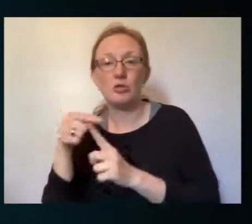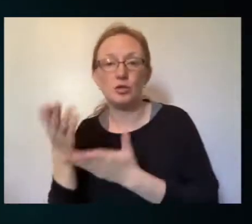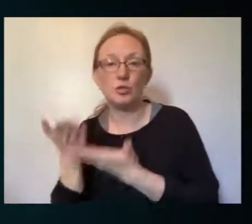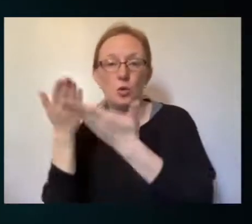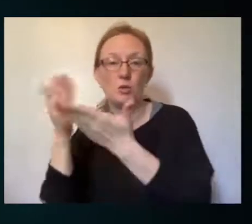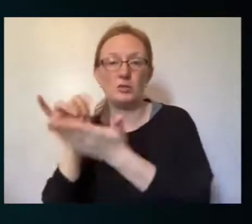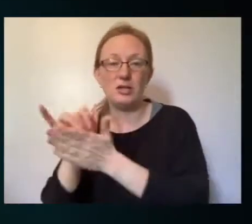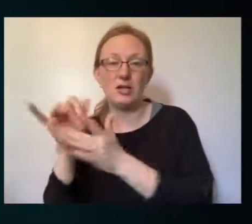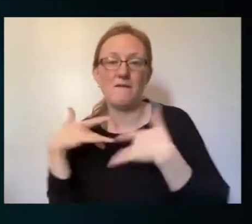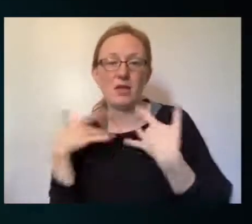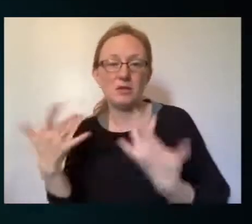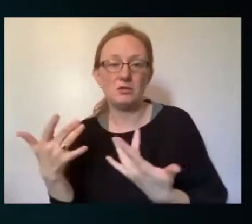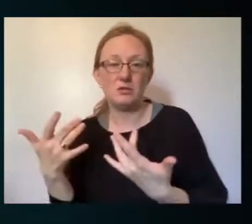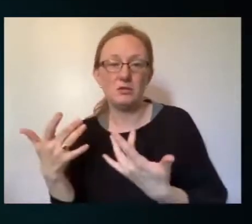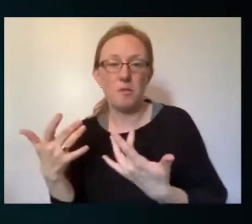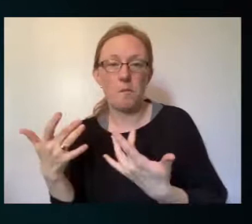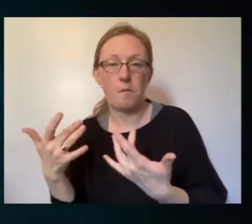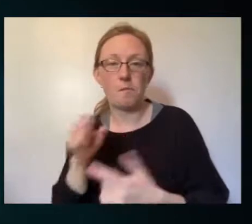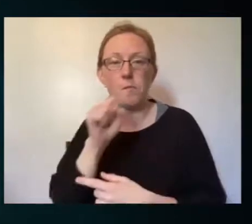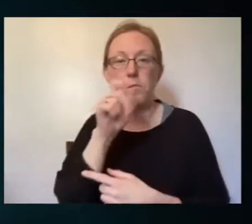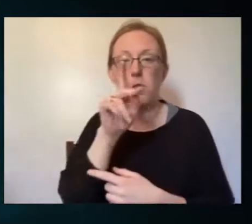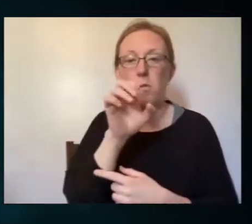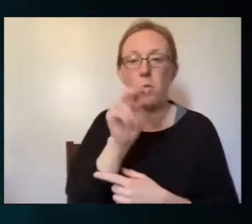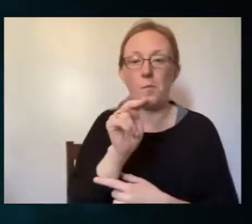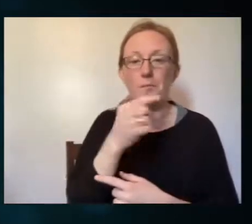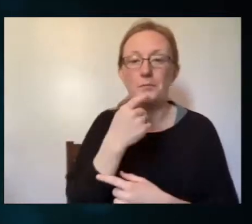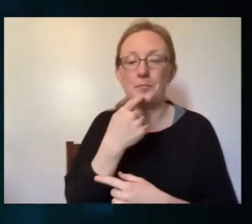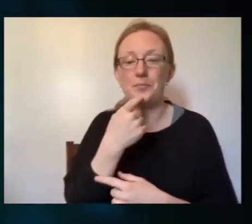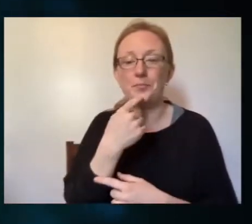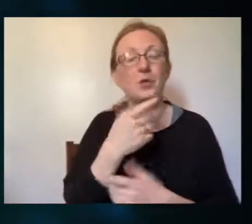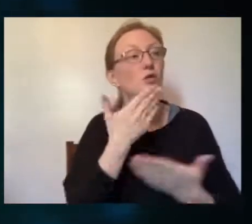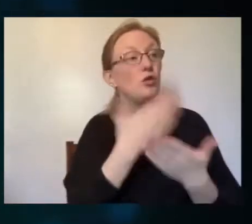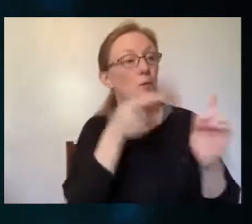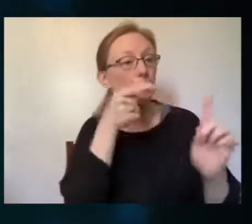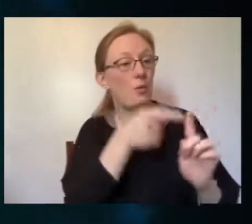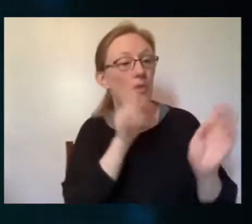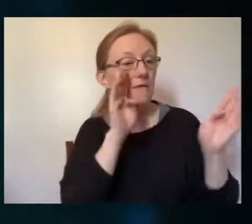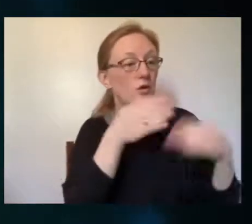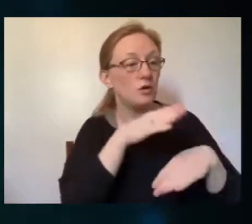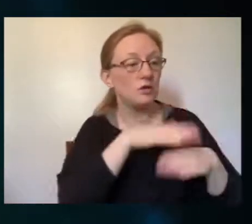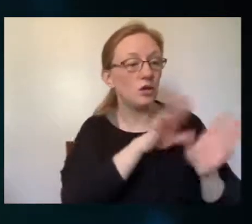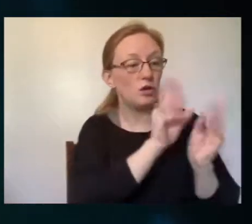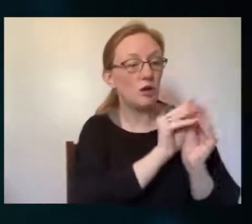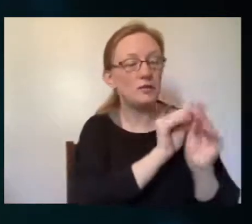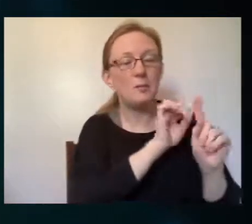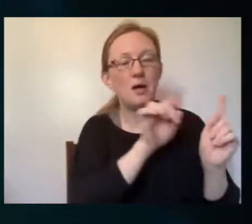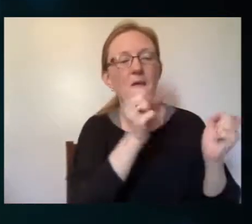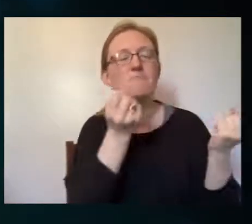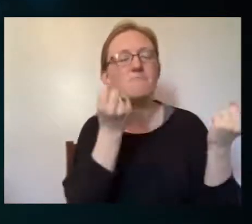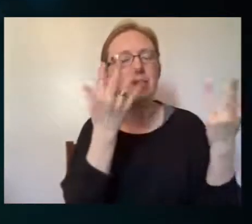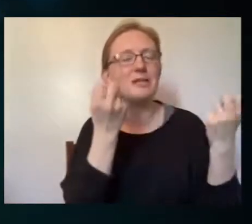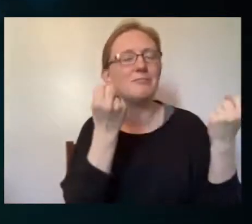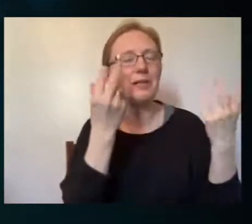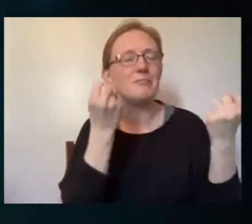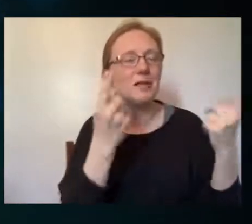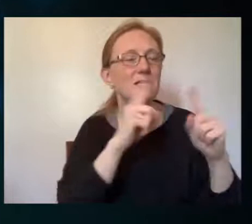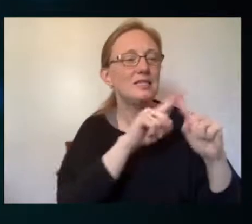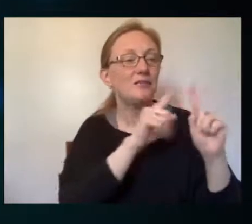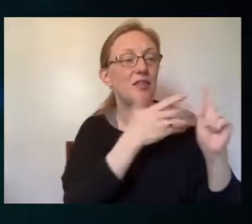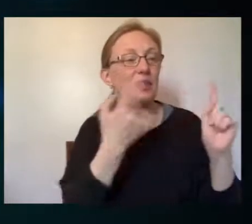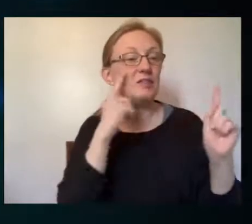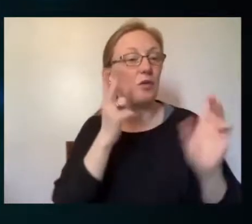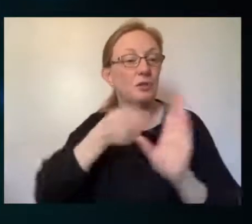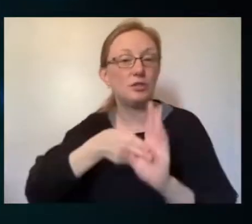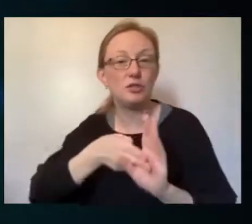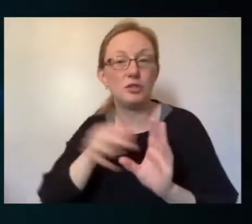event. Susan's added, excellent point. We've focused on conferences, but there are lots of ways to participate. For